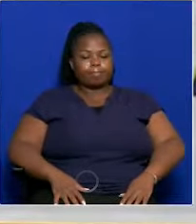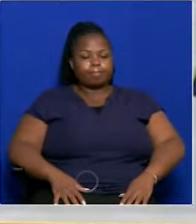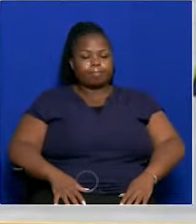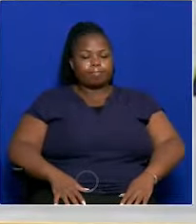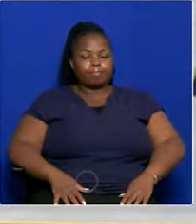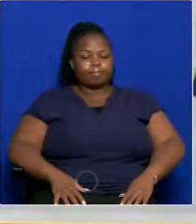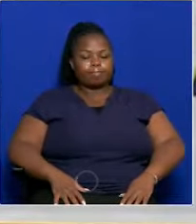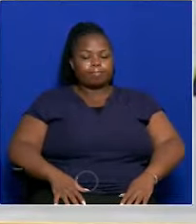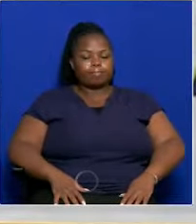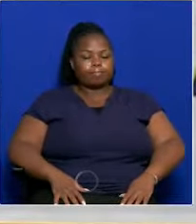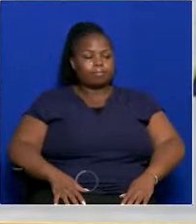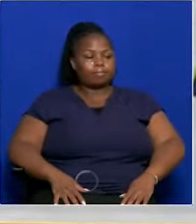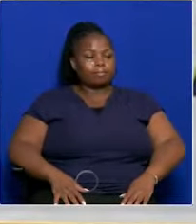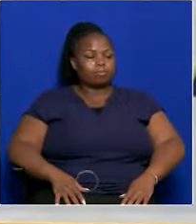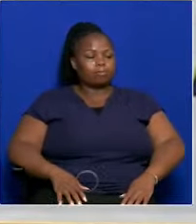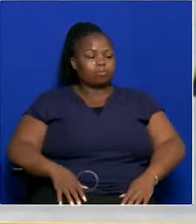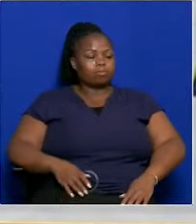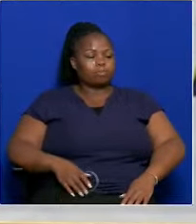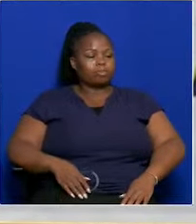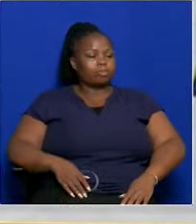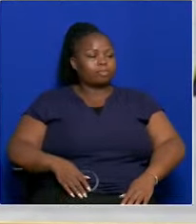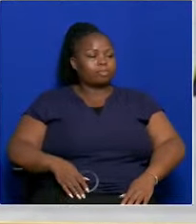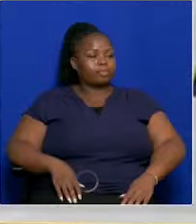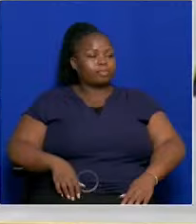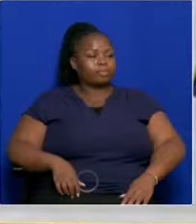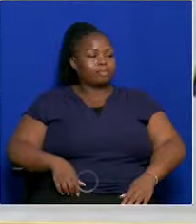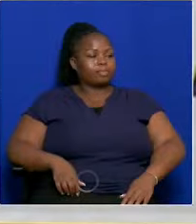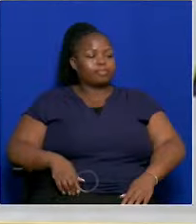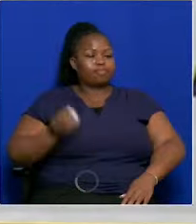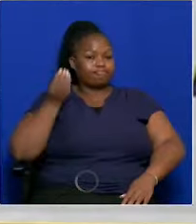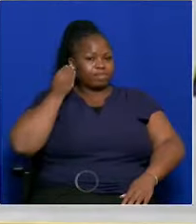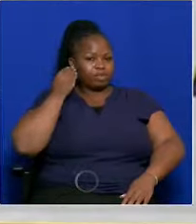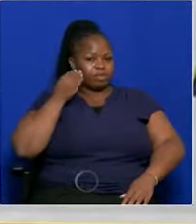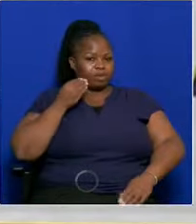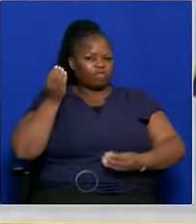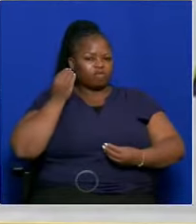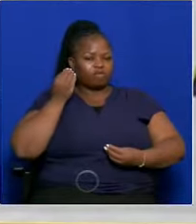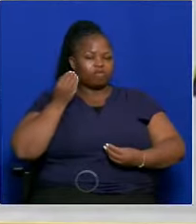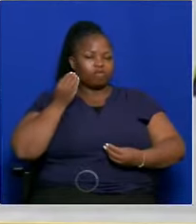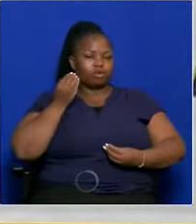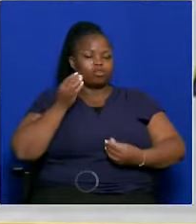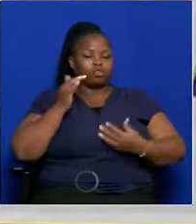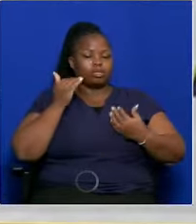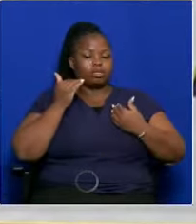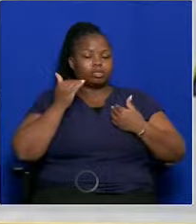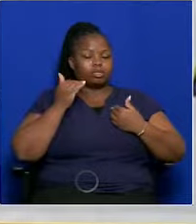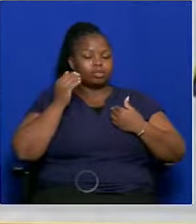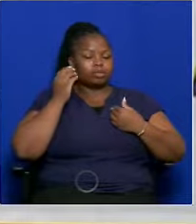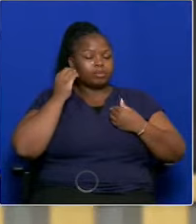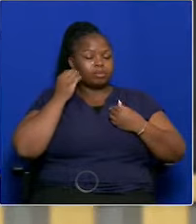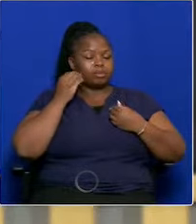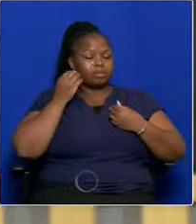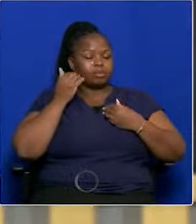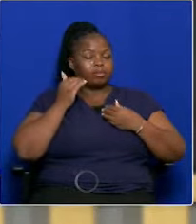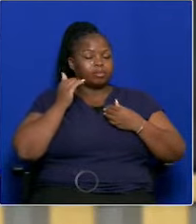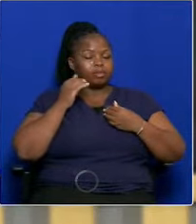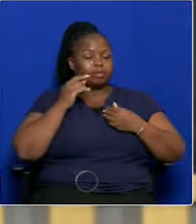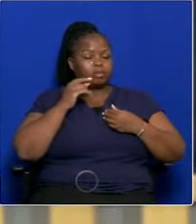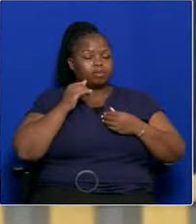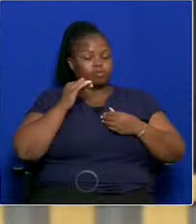minimum information security standard works and so forth. So that is my answer to